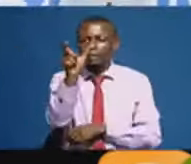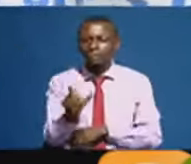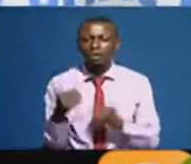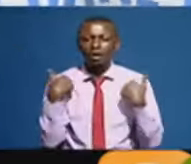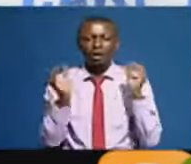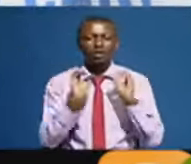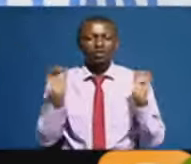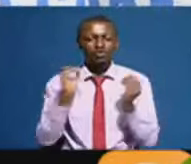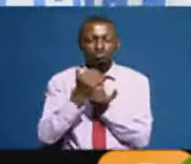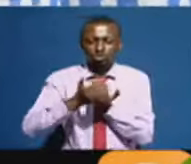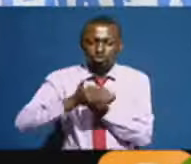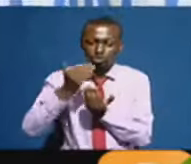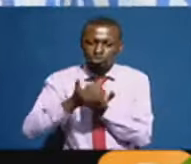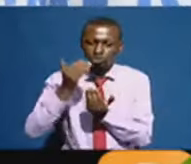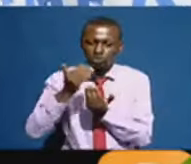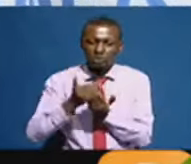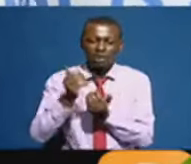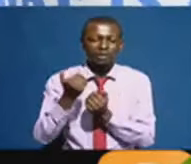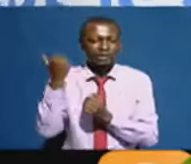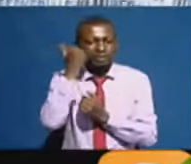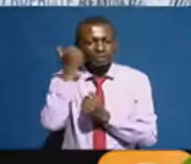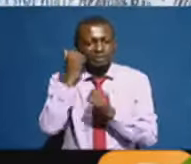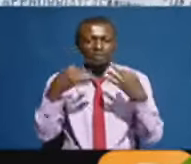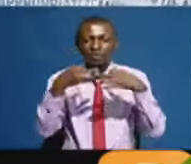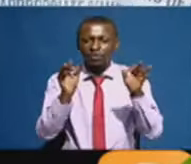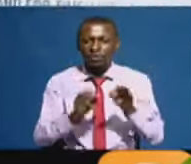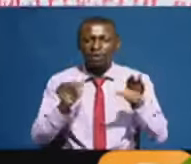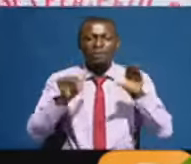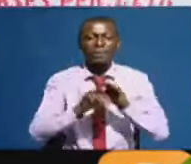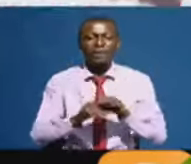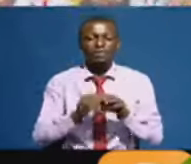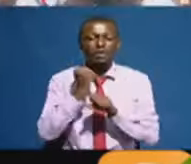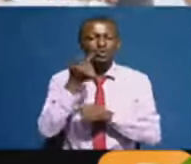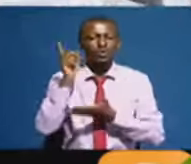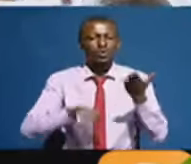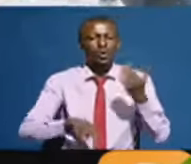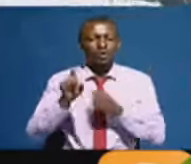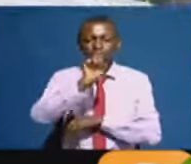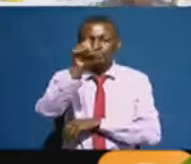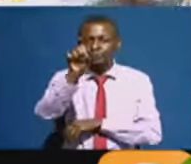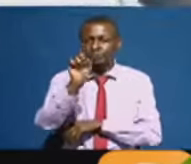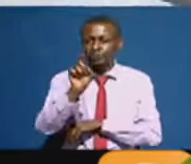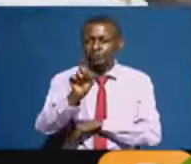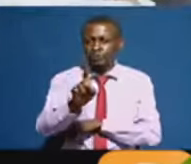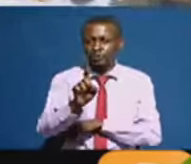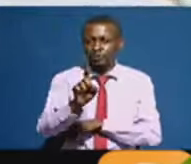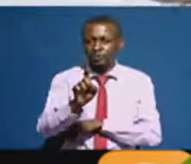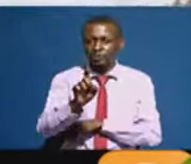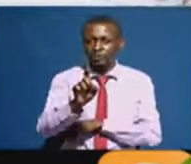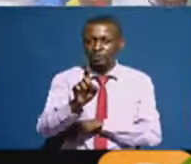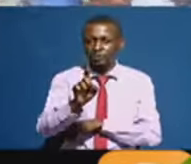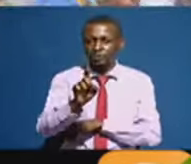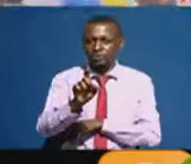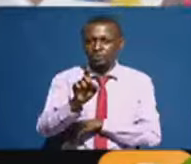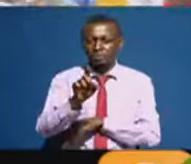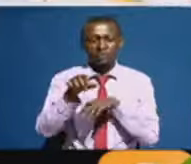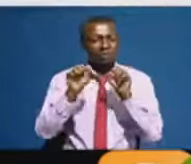to this, to your sick relative, what would you do? exactly what would you do? Because you may say,